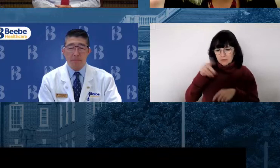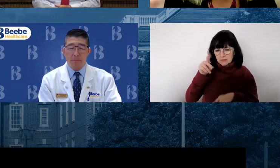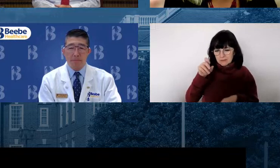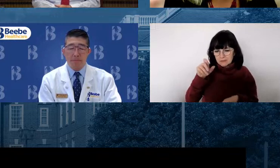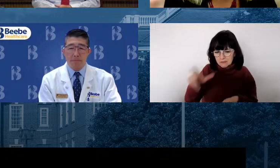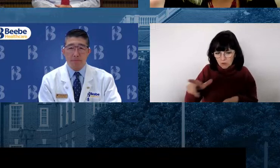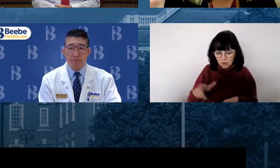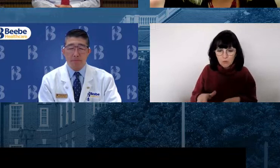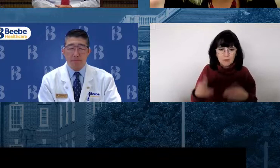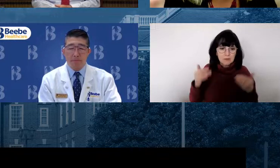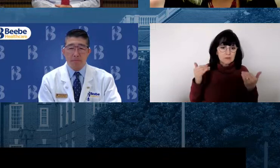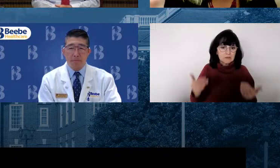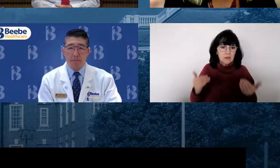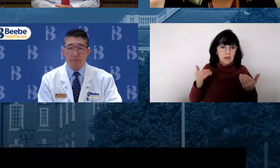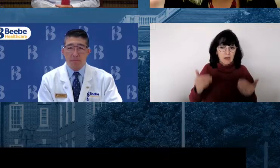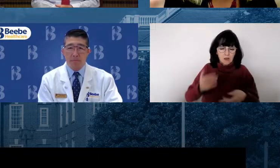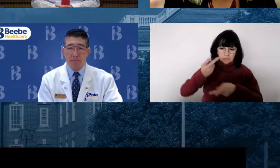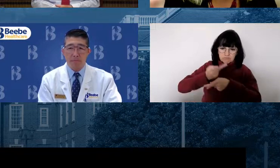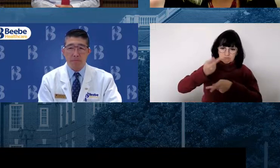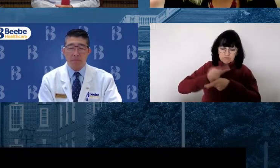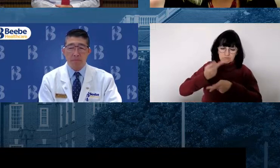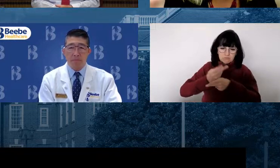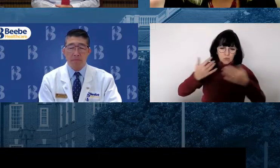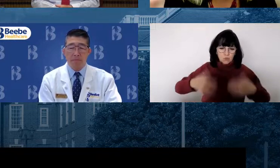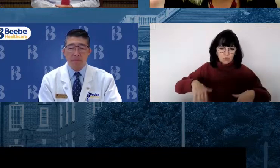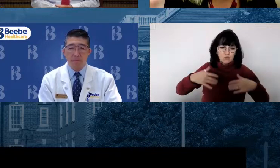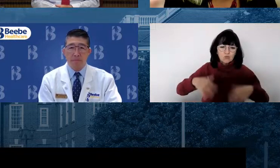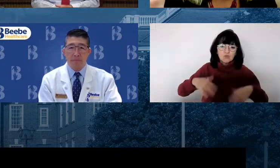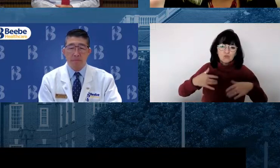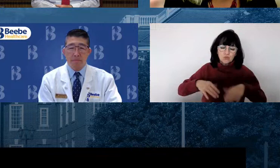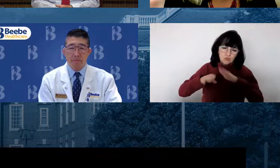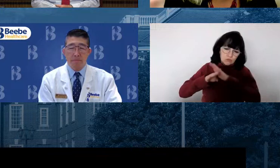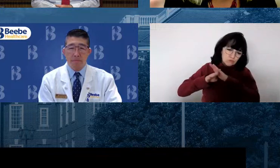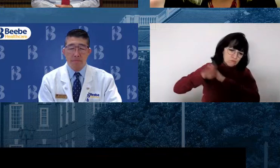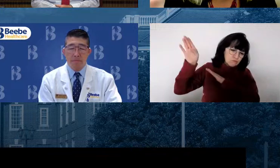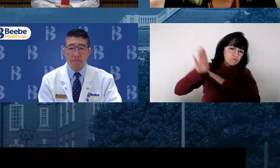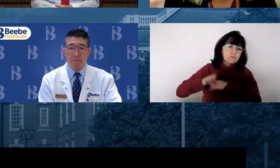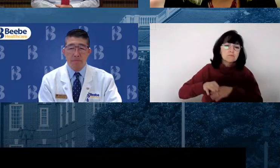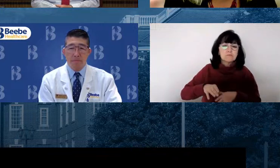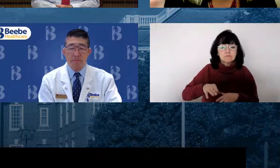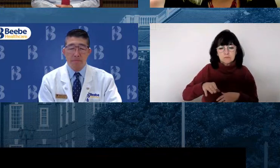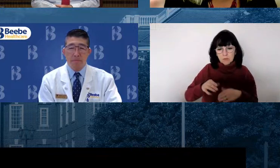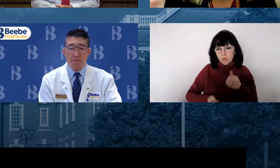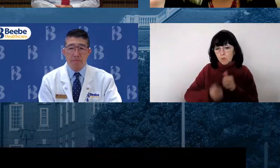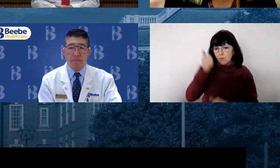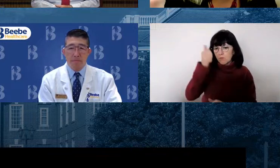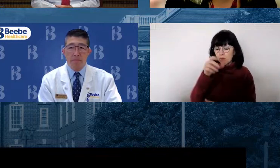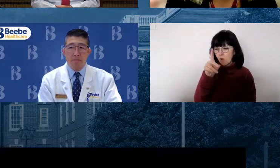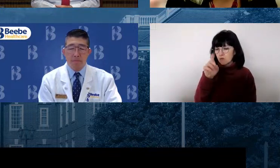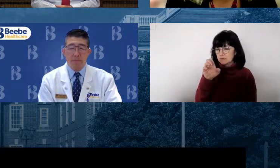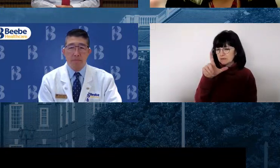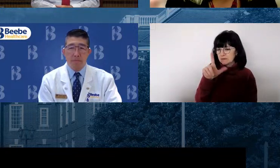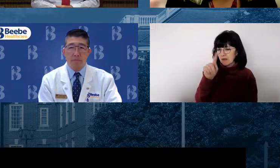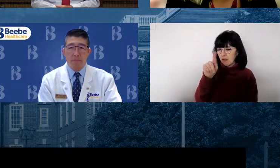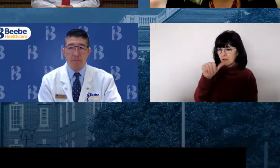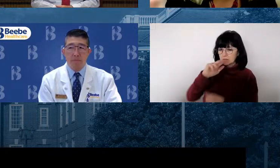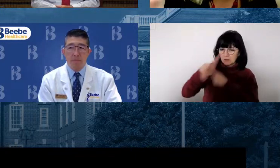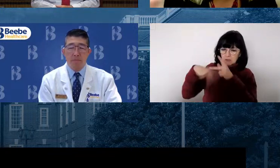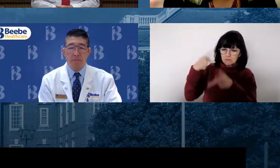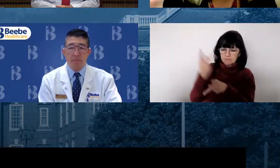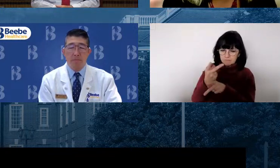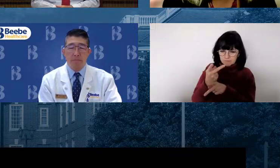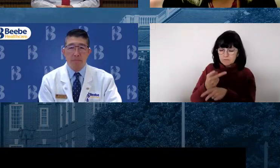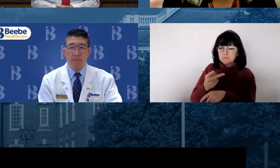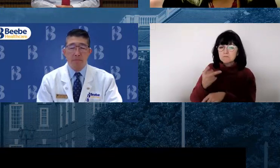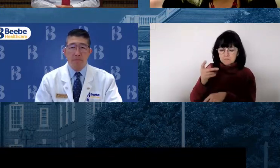this seasonal surge, if you will, in COVID-19 cases, mostly Delta cases. You hear a lot about Omicron.